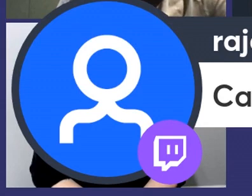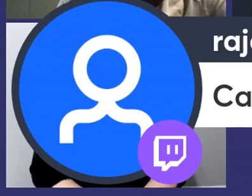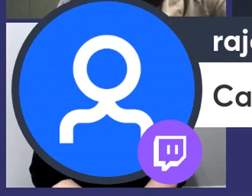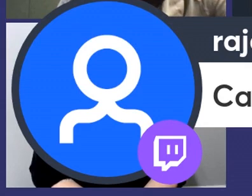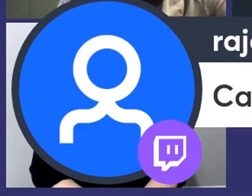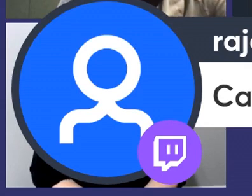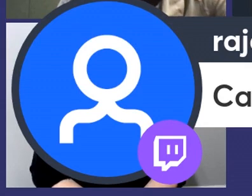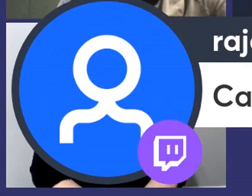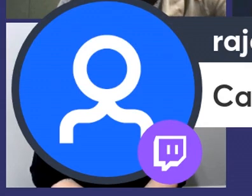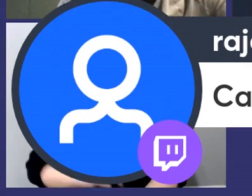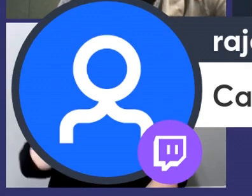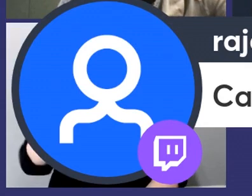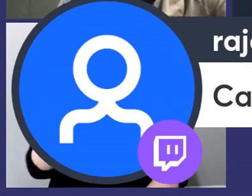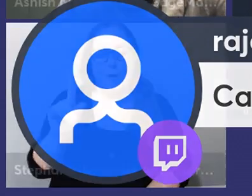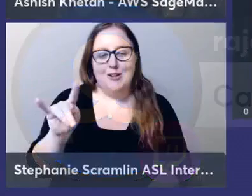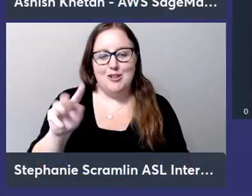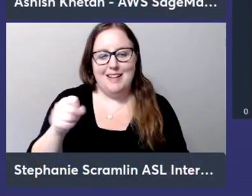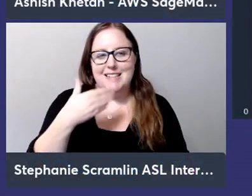Raj Clicks, thanks for the question.